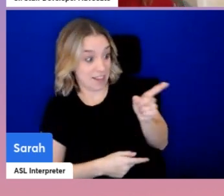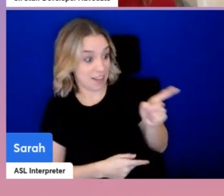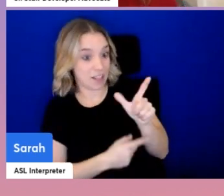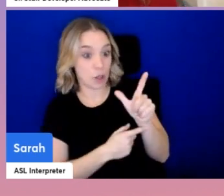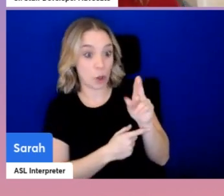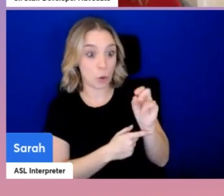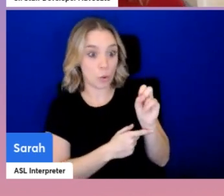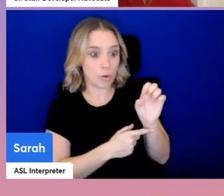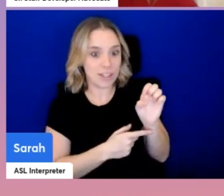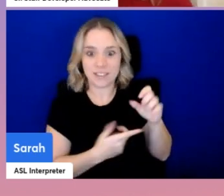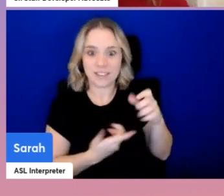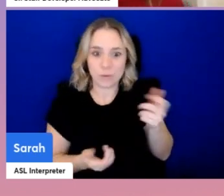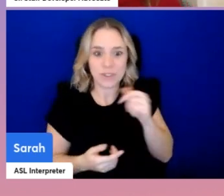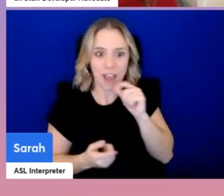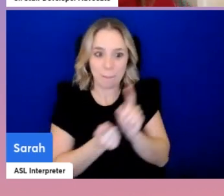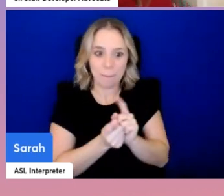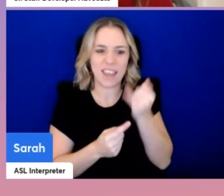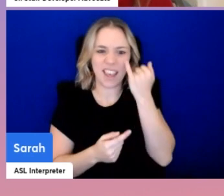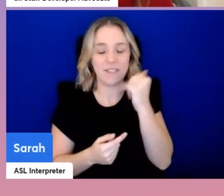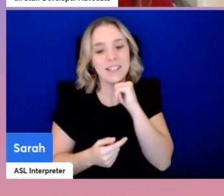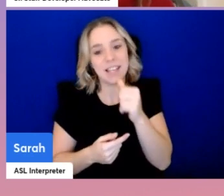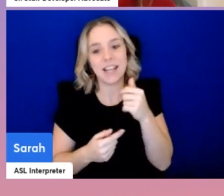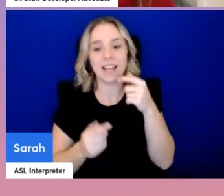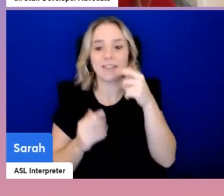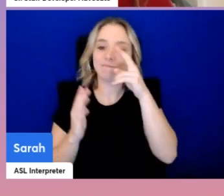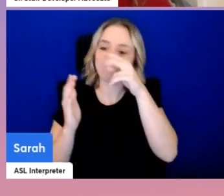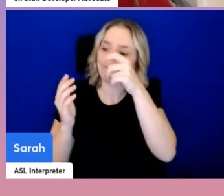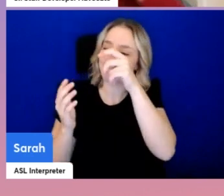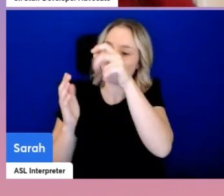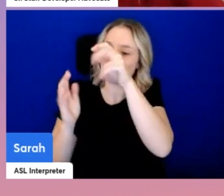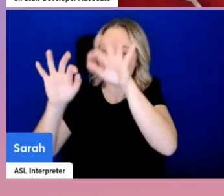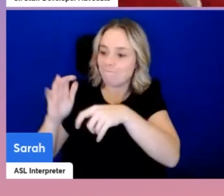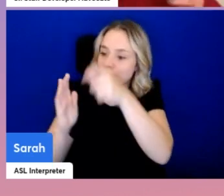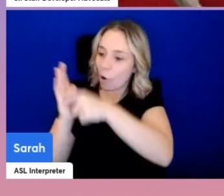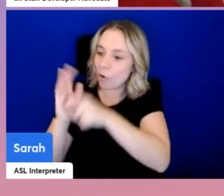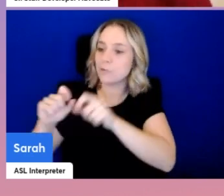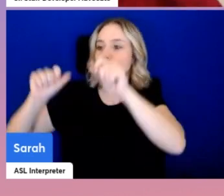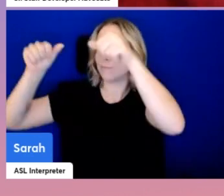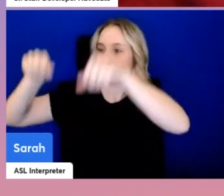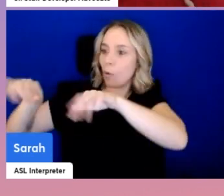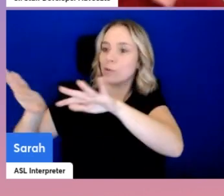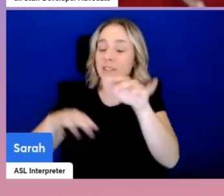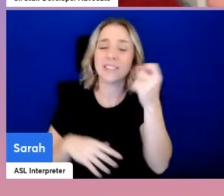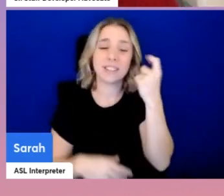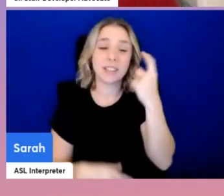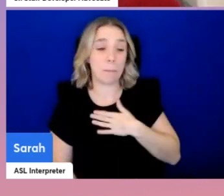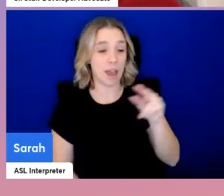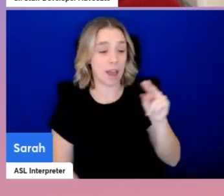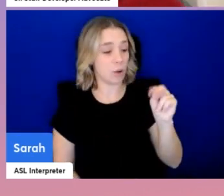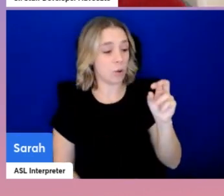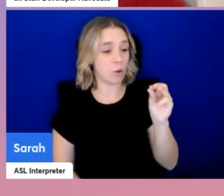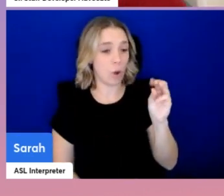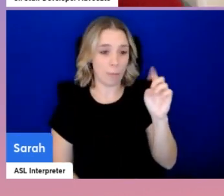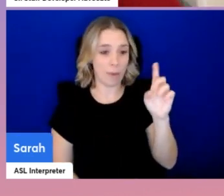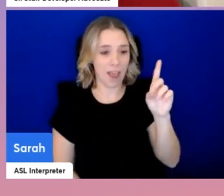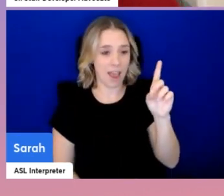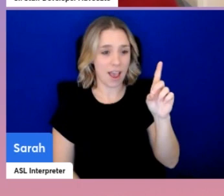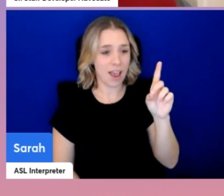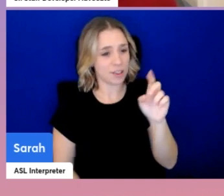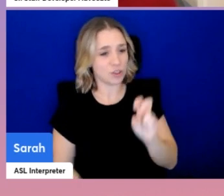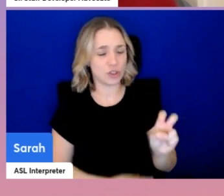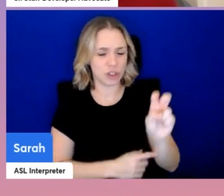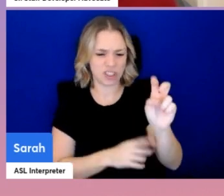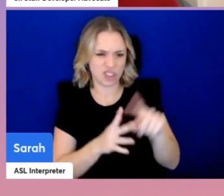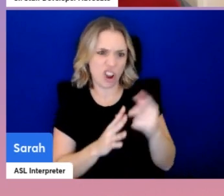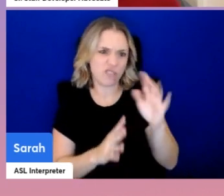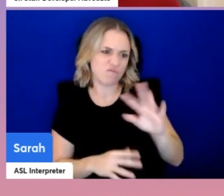my Nomad learnings and posted them on social media in the first place. My Nomad journey started, 2+ years ago. And I had